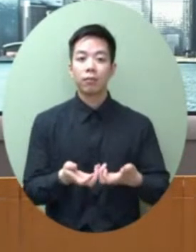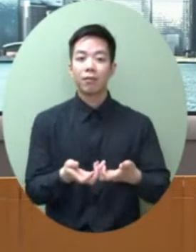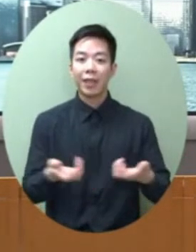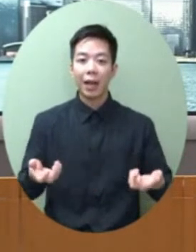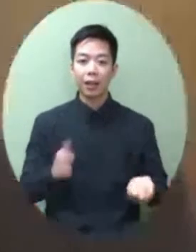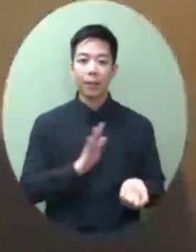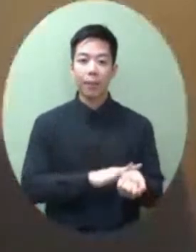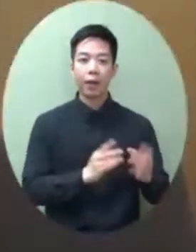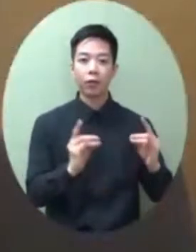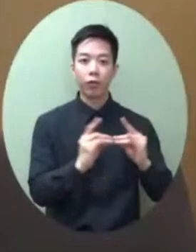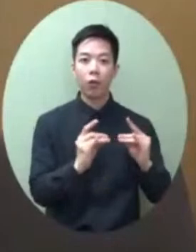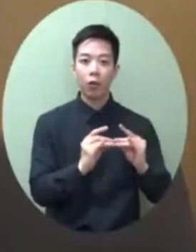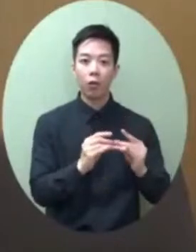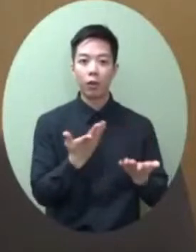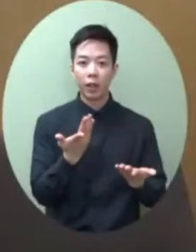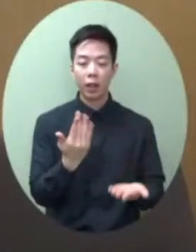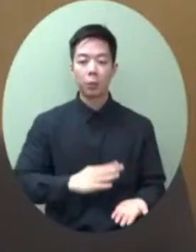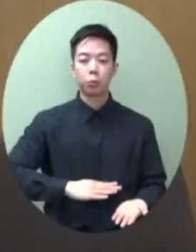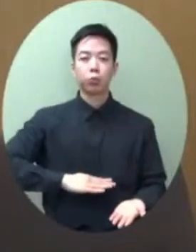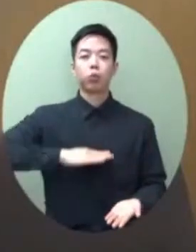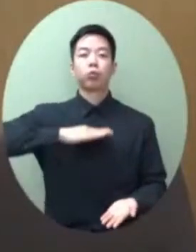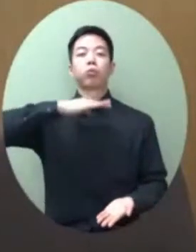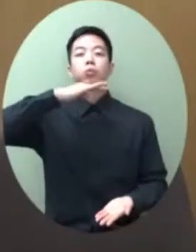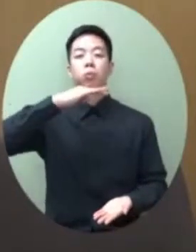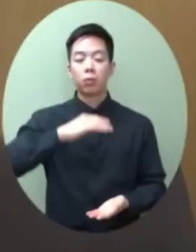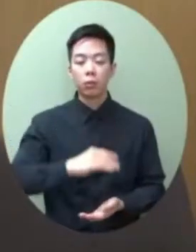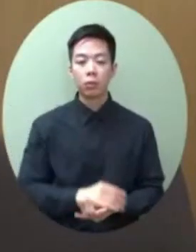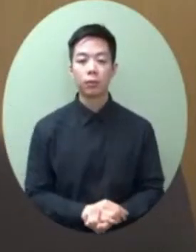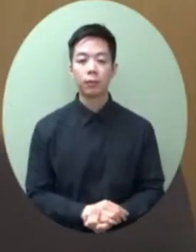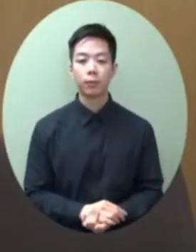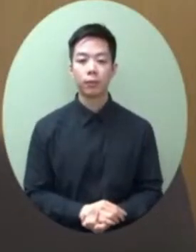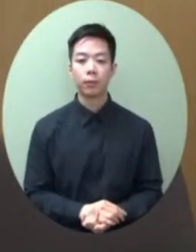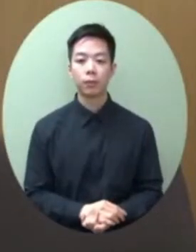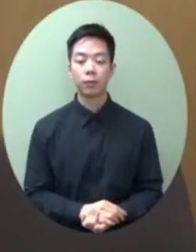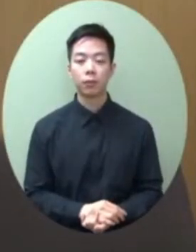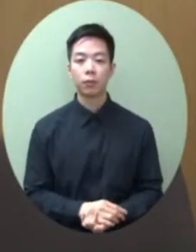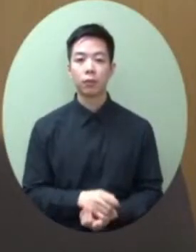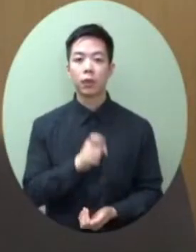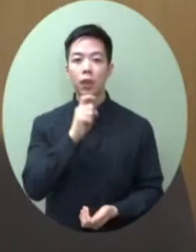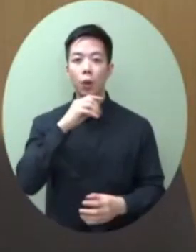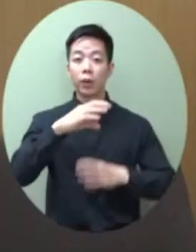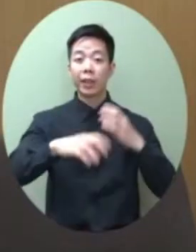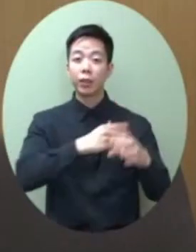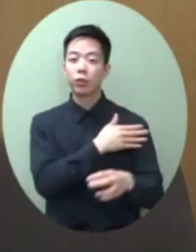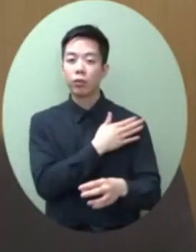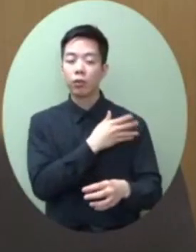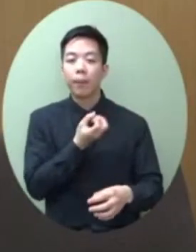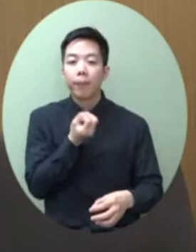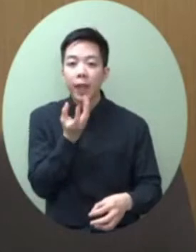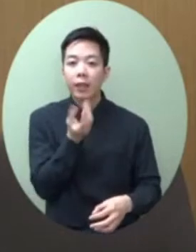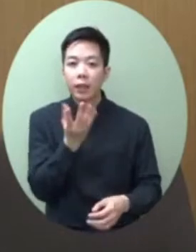We all know that we are running out of isolation beds. Some LegCo members propose